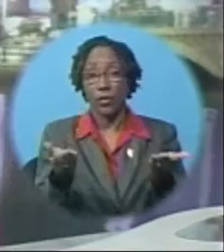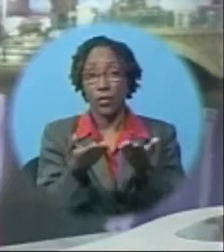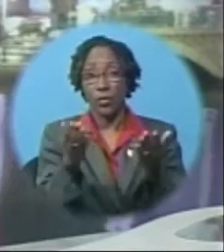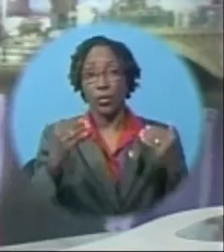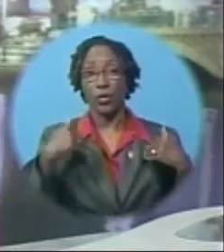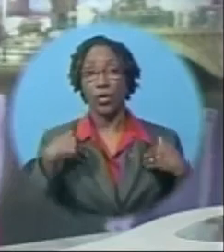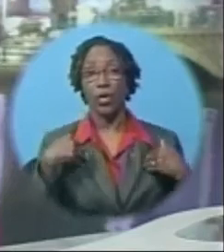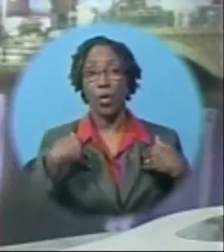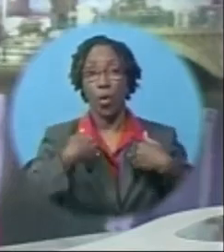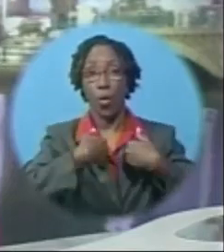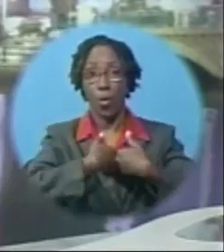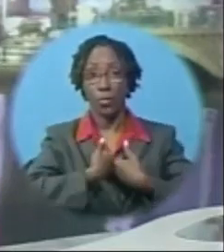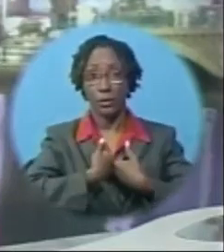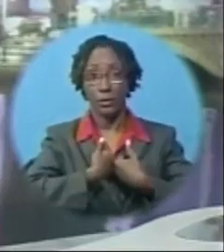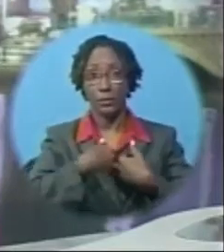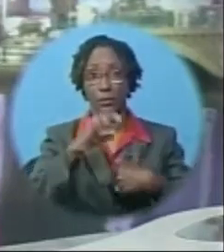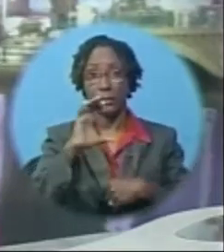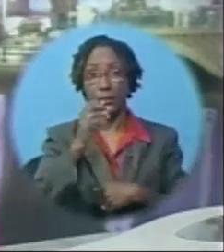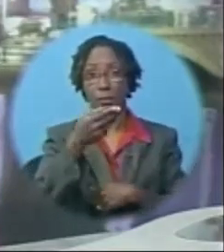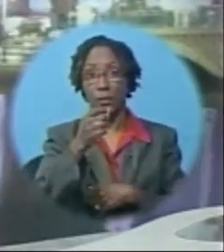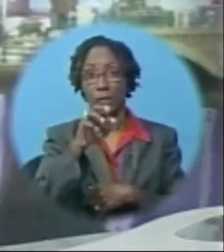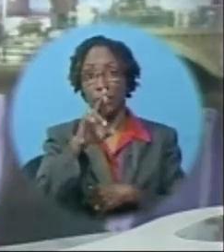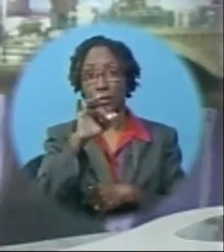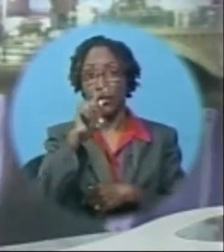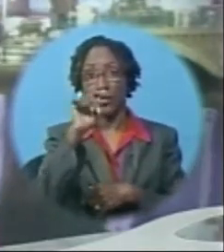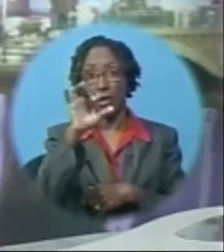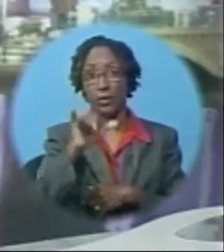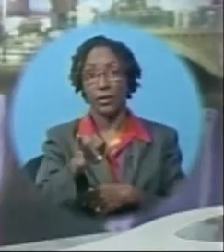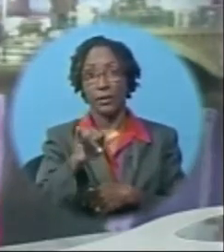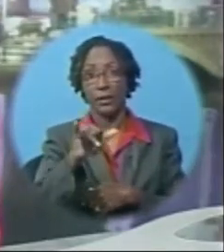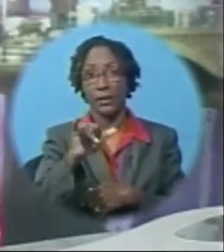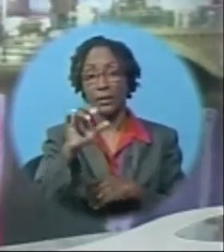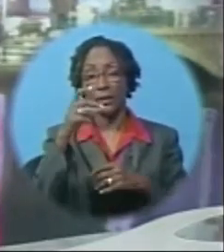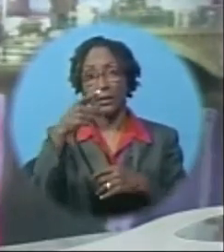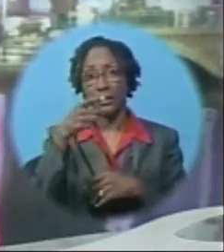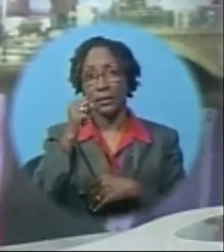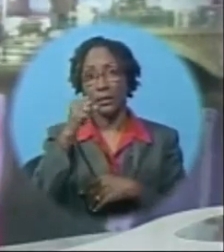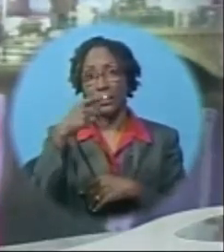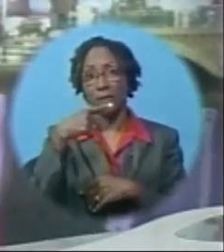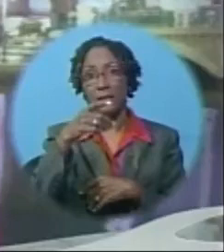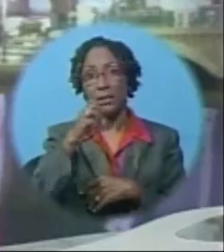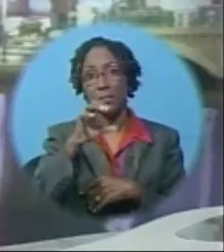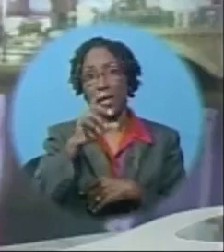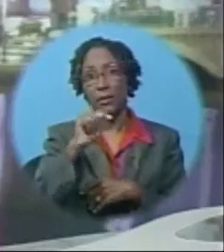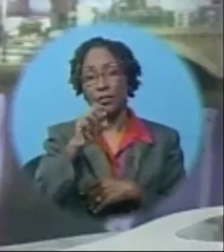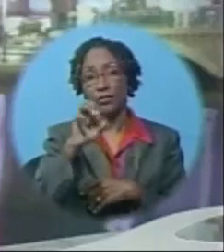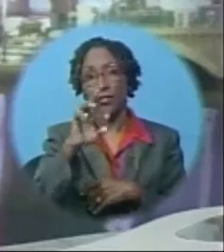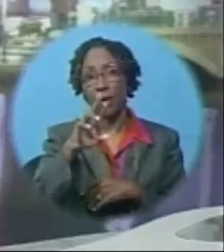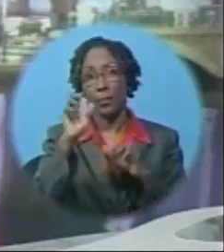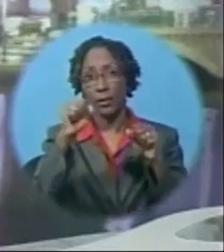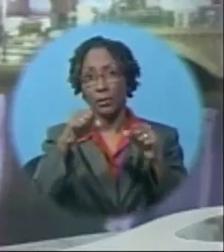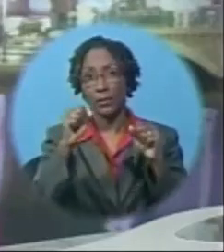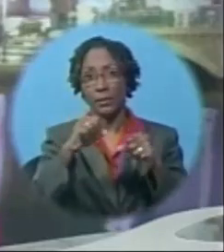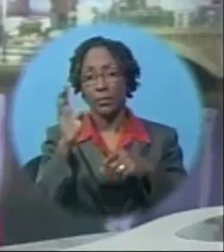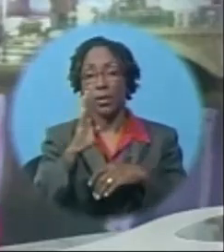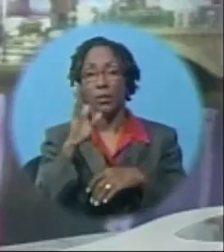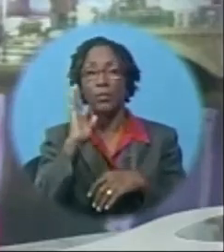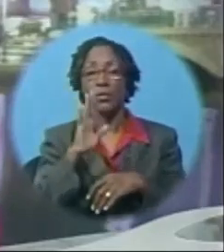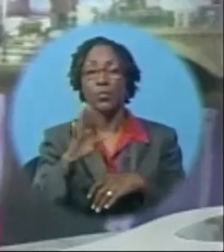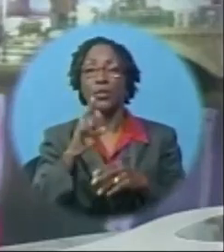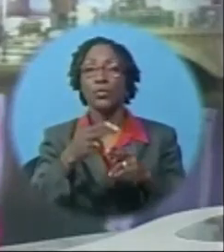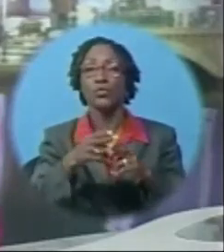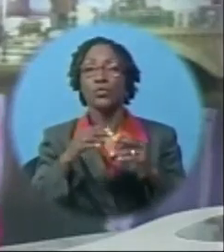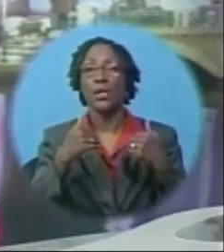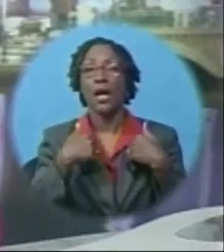local autism charity Spectrum Possibilities have their way, Barbados will soon have a high-tech treatment facility for